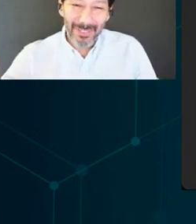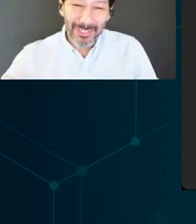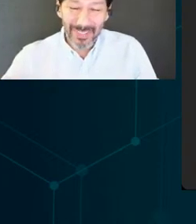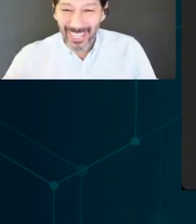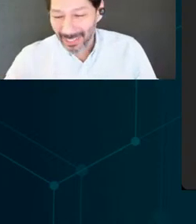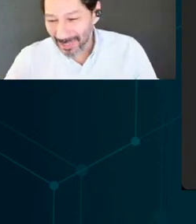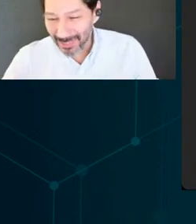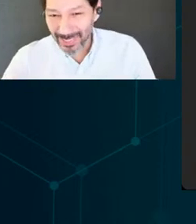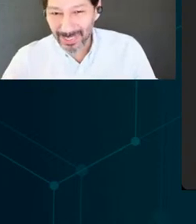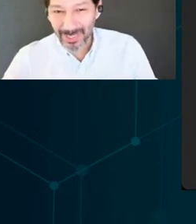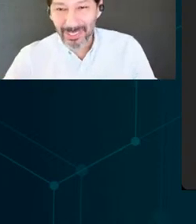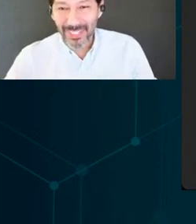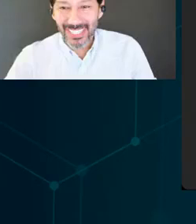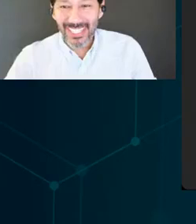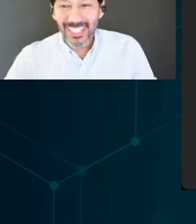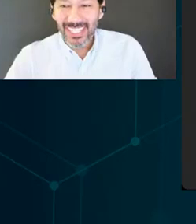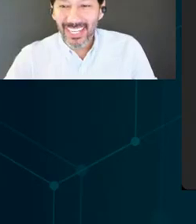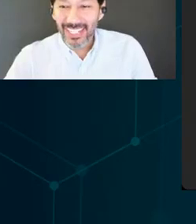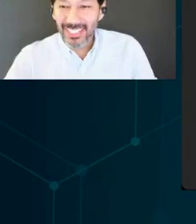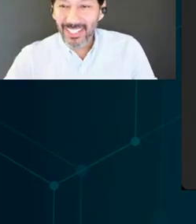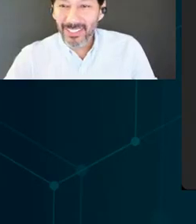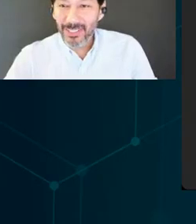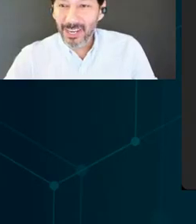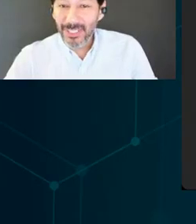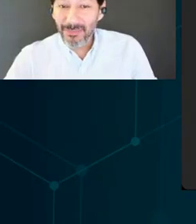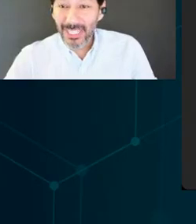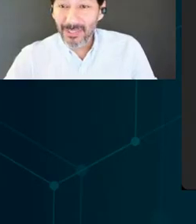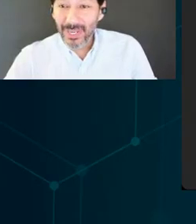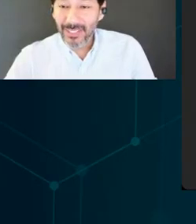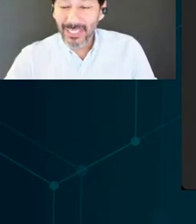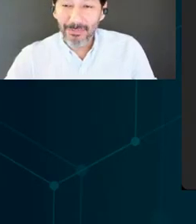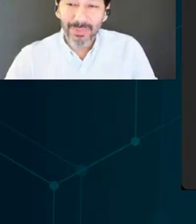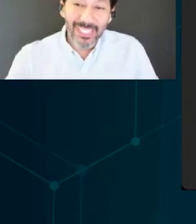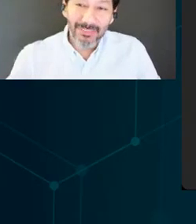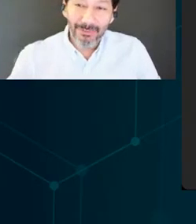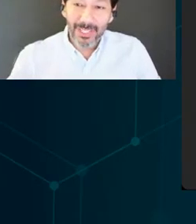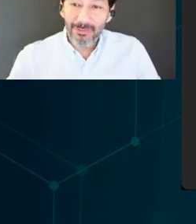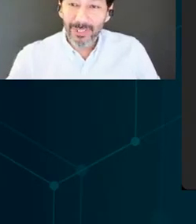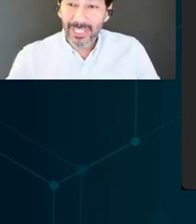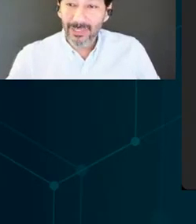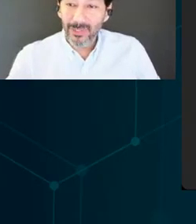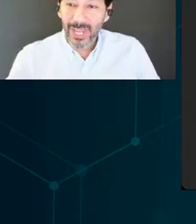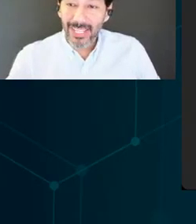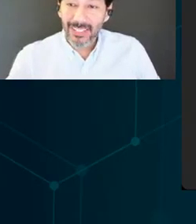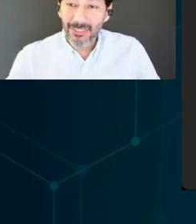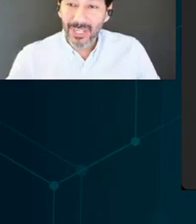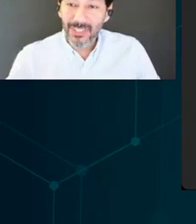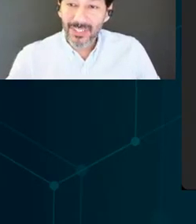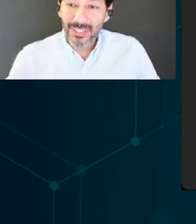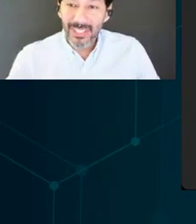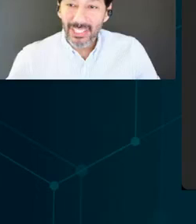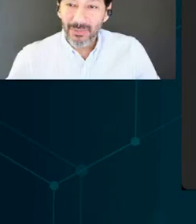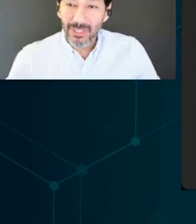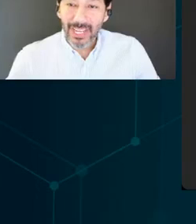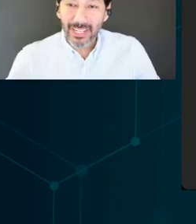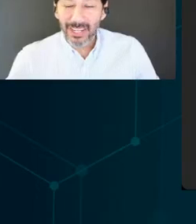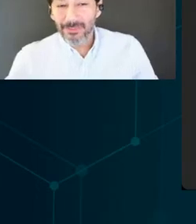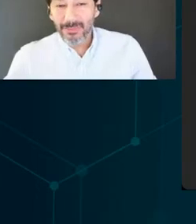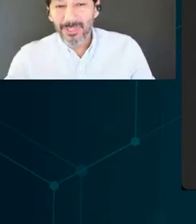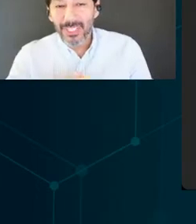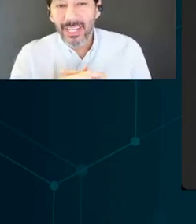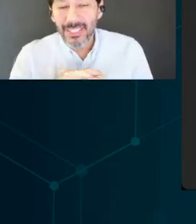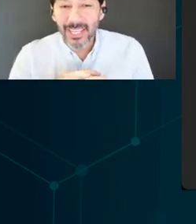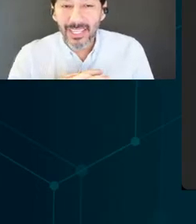then after that, we'll come back and we'll do another 30 minutes. The other comment to make as well is please feel free to ask us questions. We're